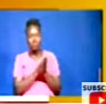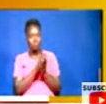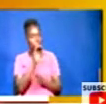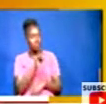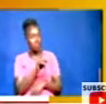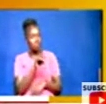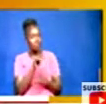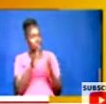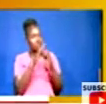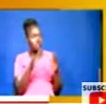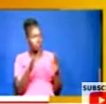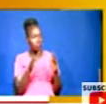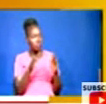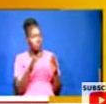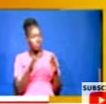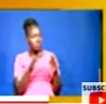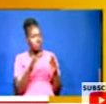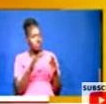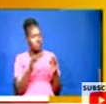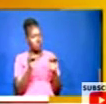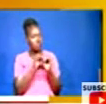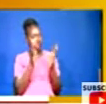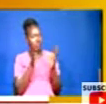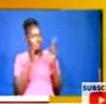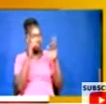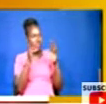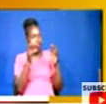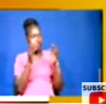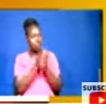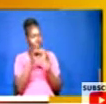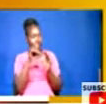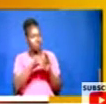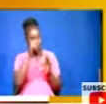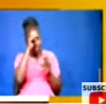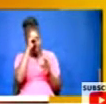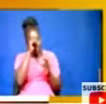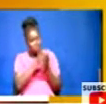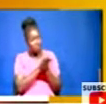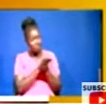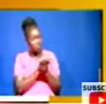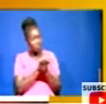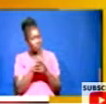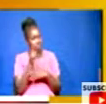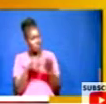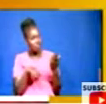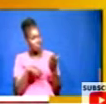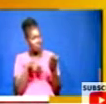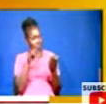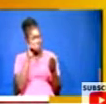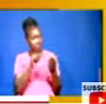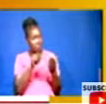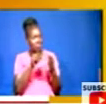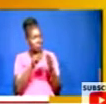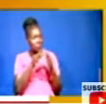was which is a major issue within government. What aspect of affordable housing should we